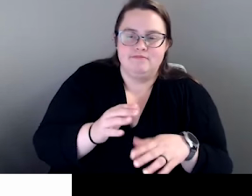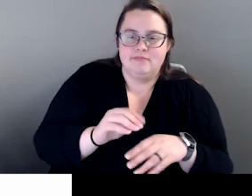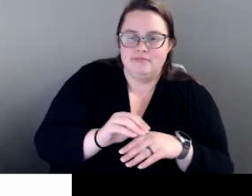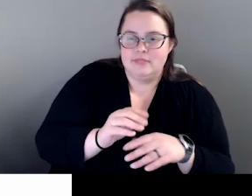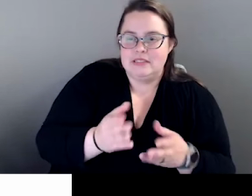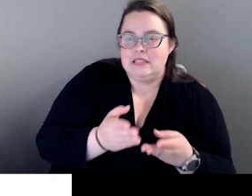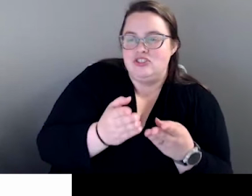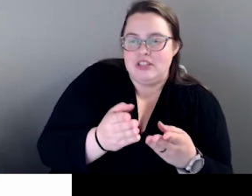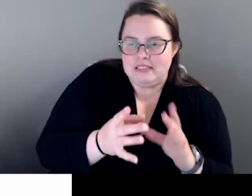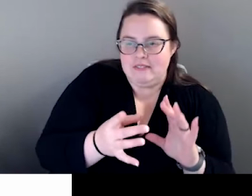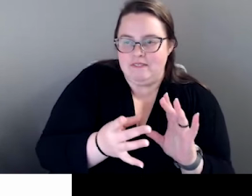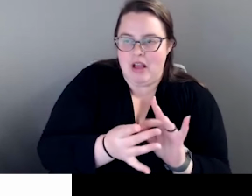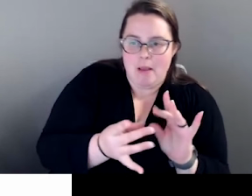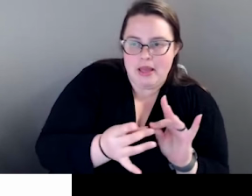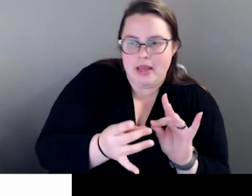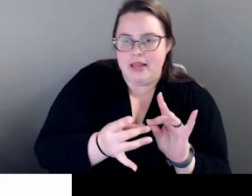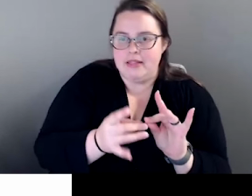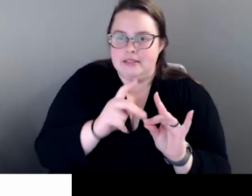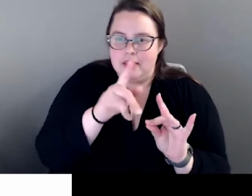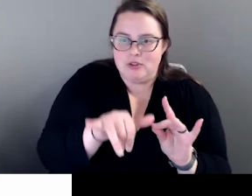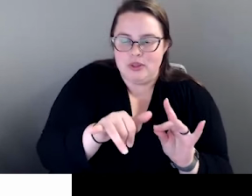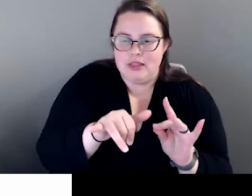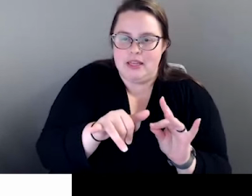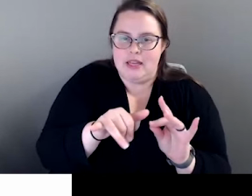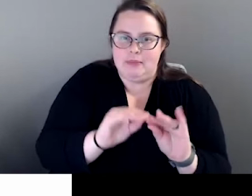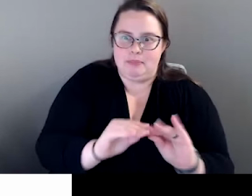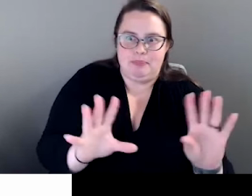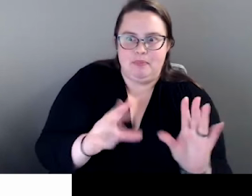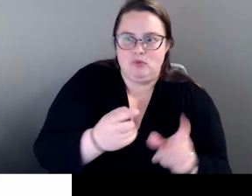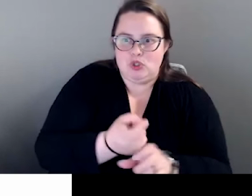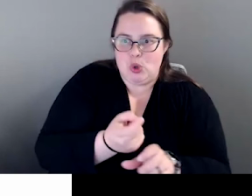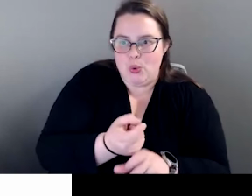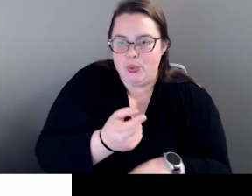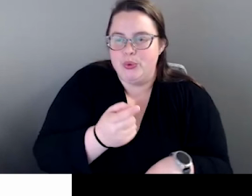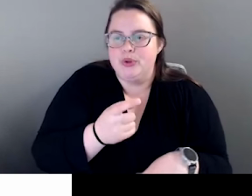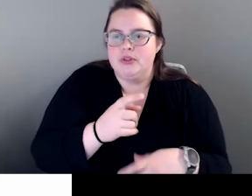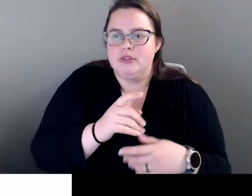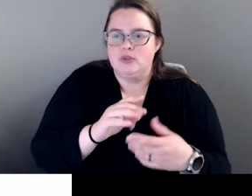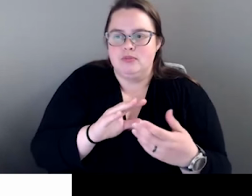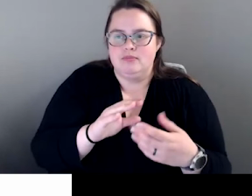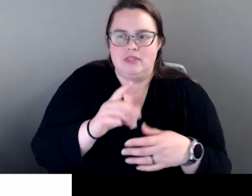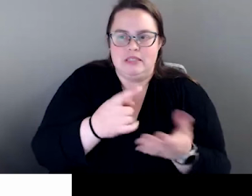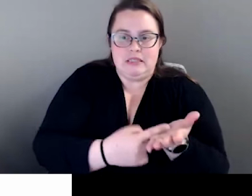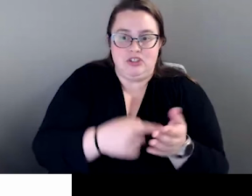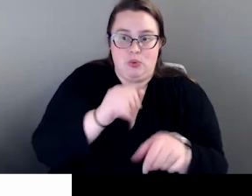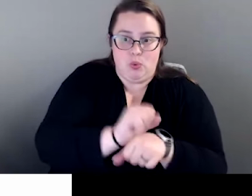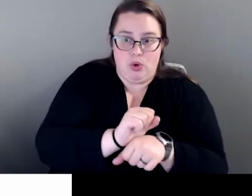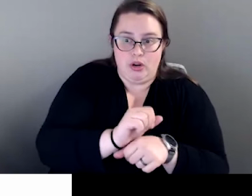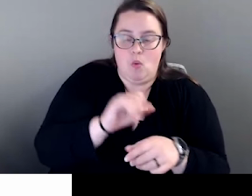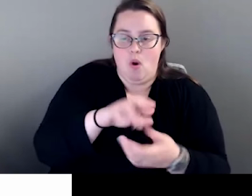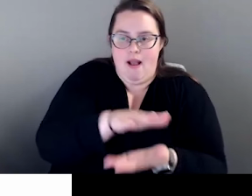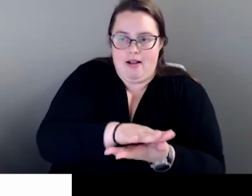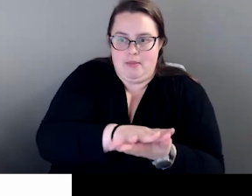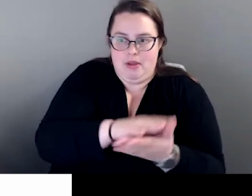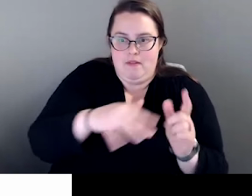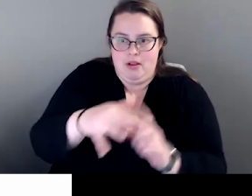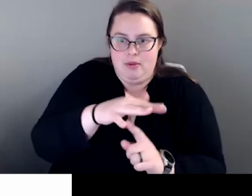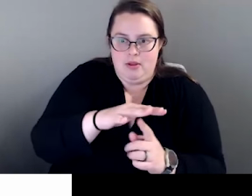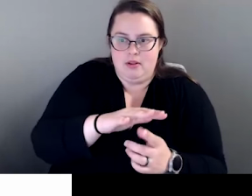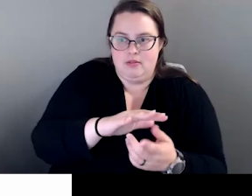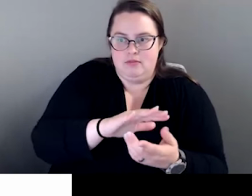discussion about I guess sexual topics within like the work or the classroom environment, and also